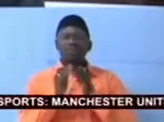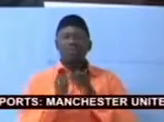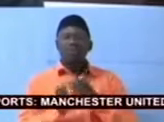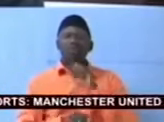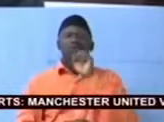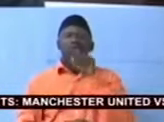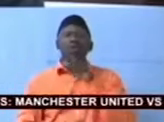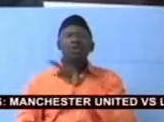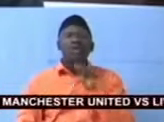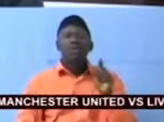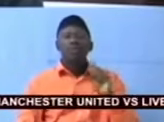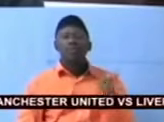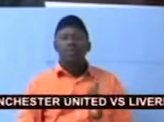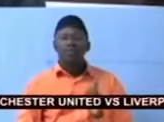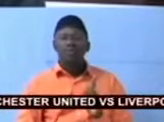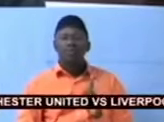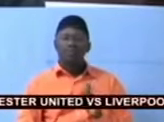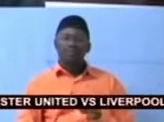My names are Patrick Gomez.